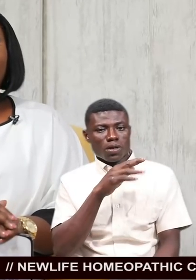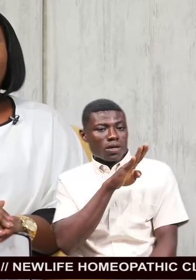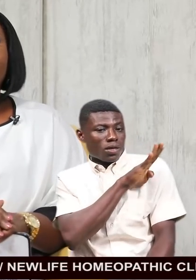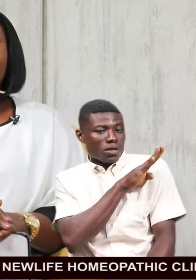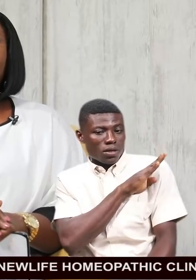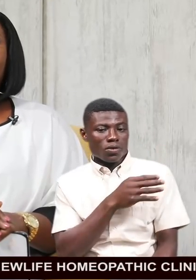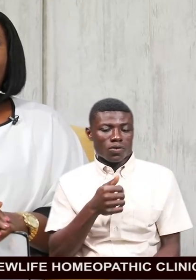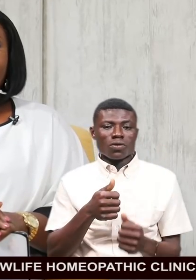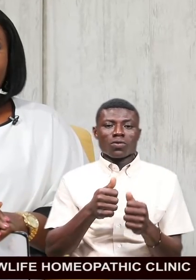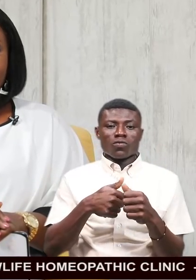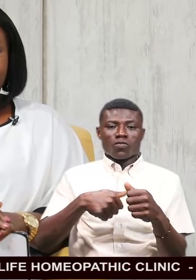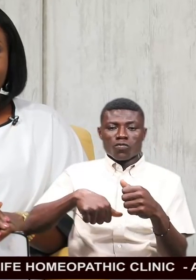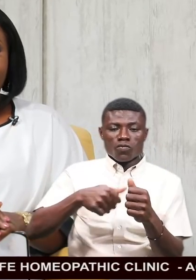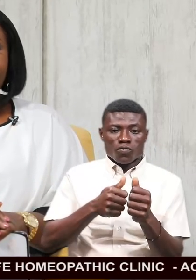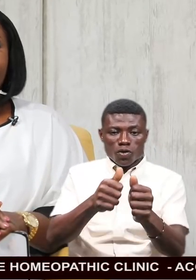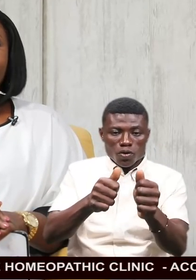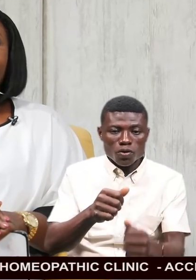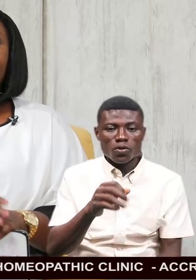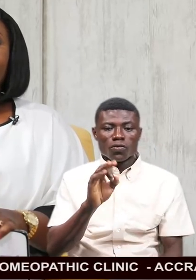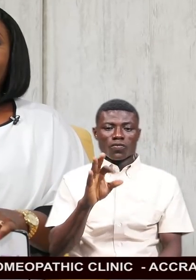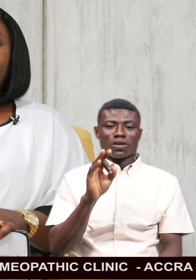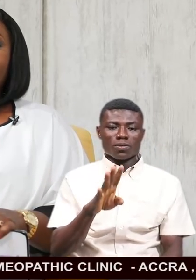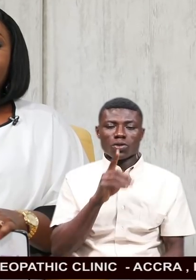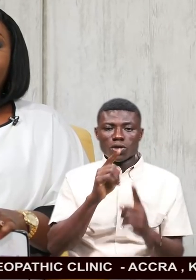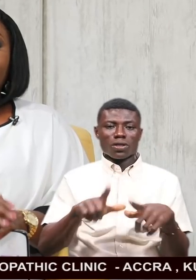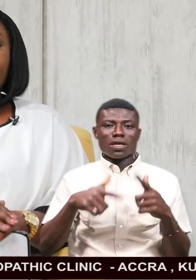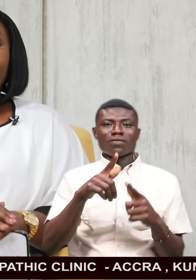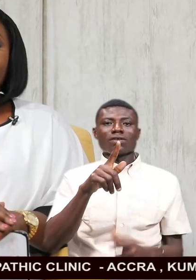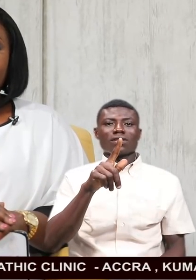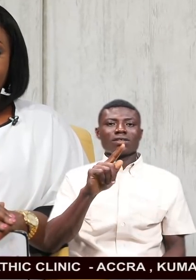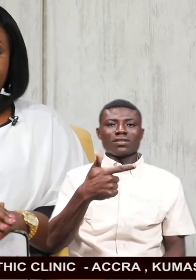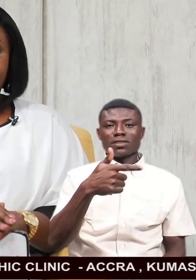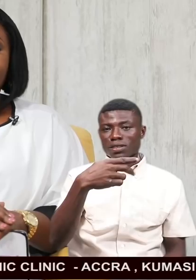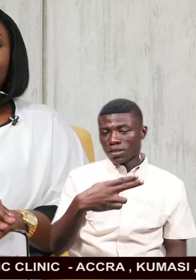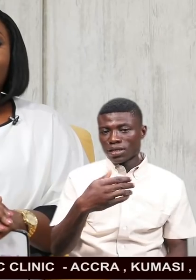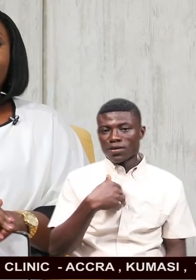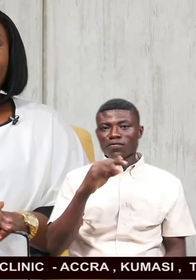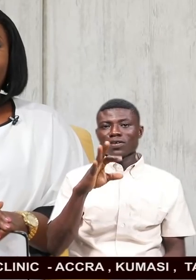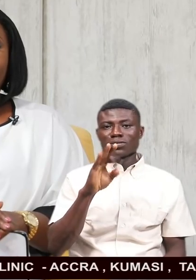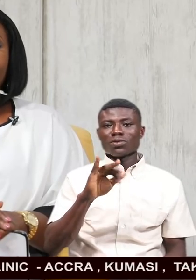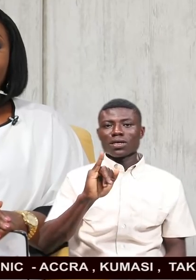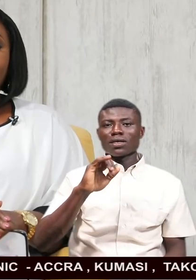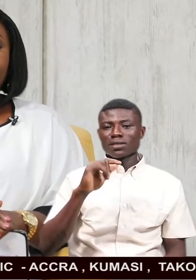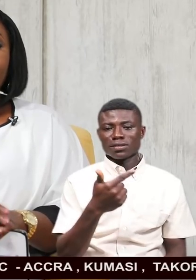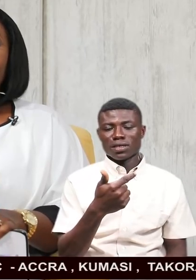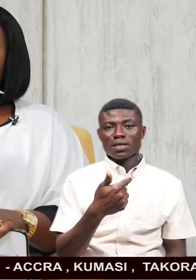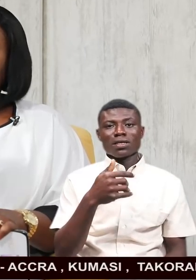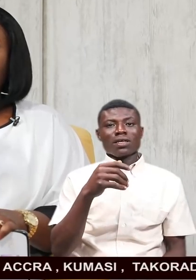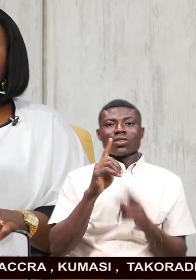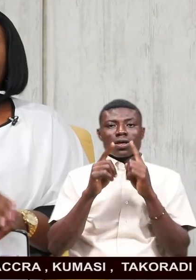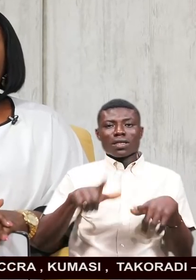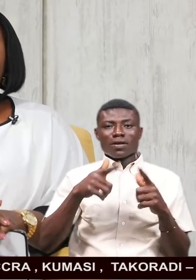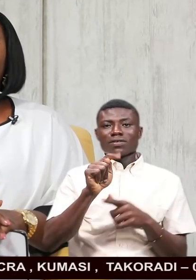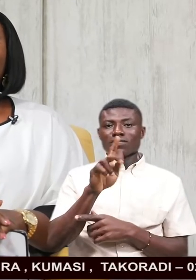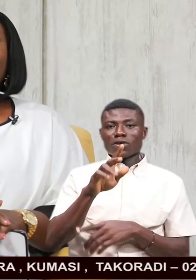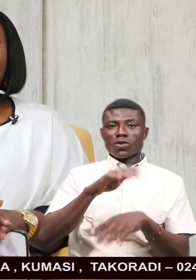e che o social media e wo talk live gh and I know your Facebook and Instagram. Talk Live TV, or YouTube. And now Talk